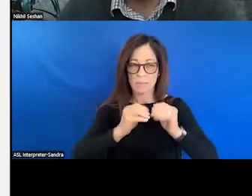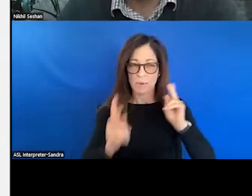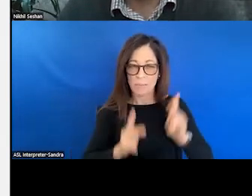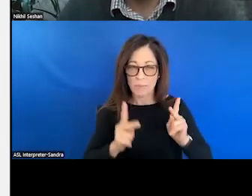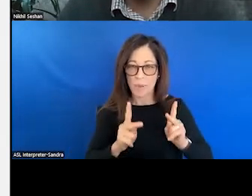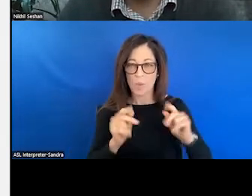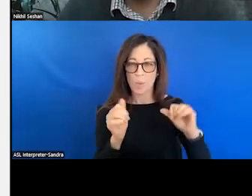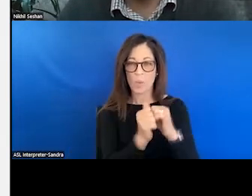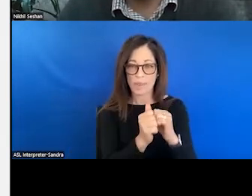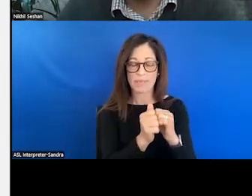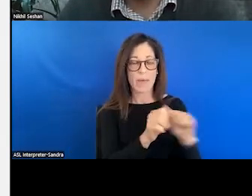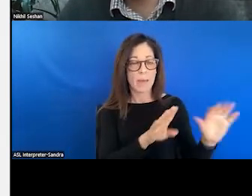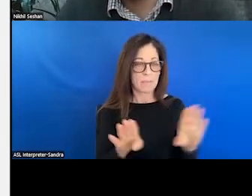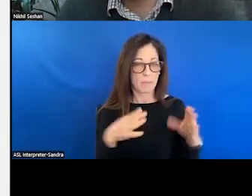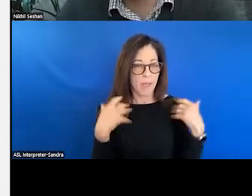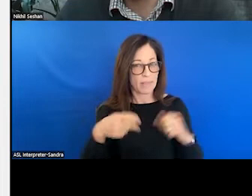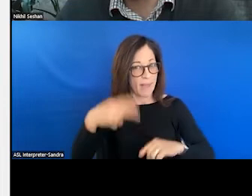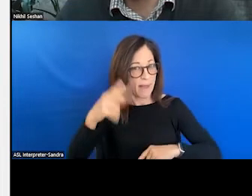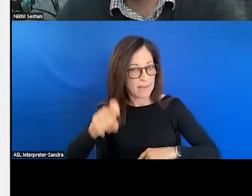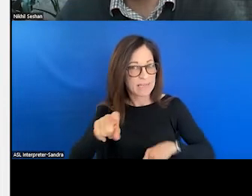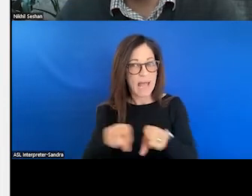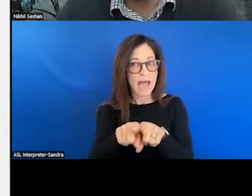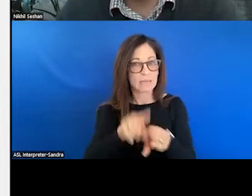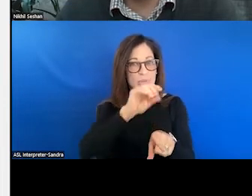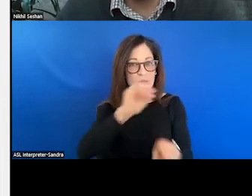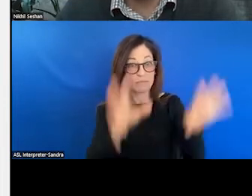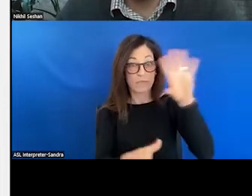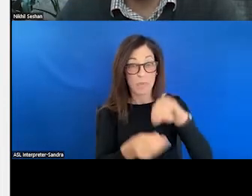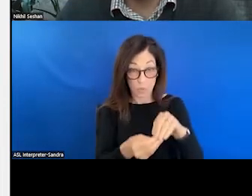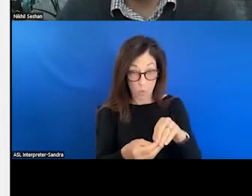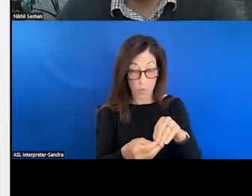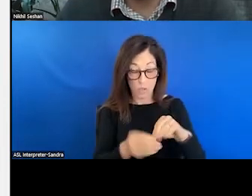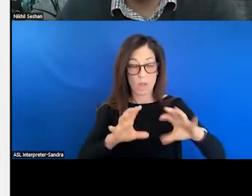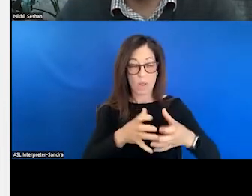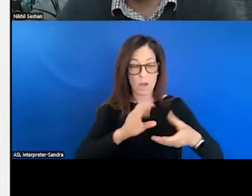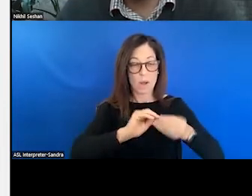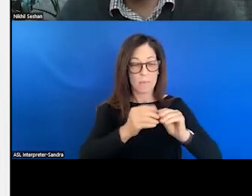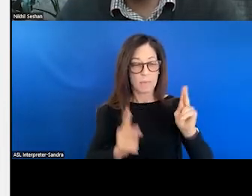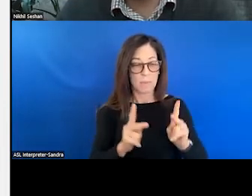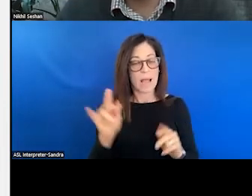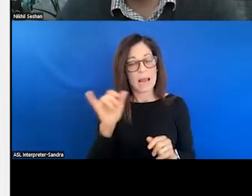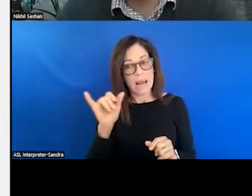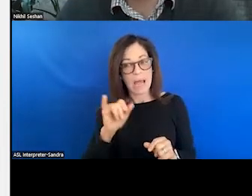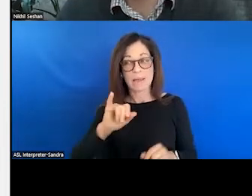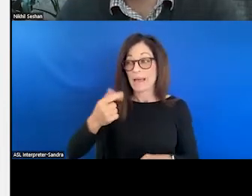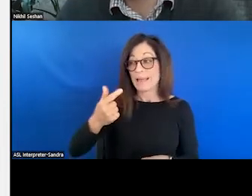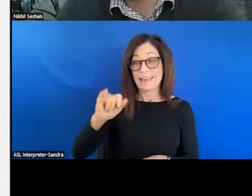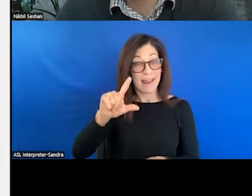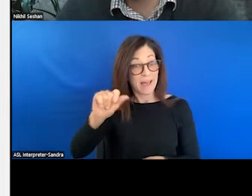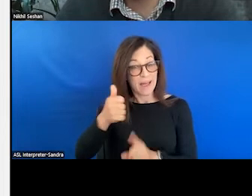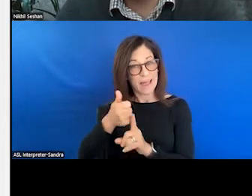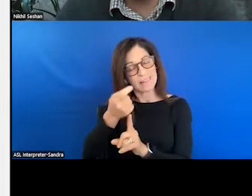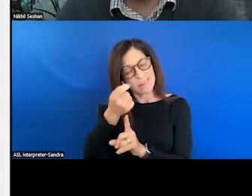has behavioral health high needs as a percentage of total population, while something like Gila has a slightly